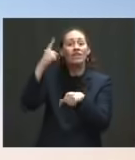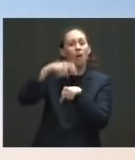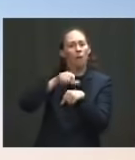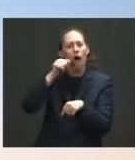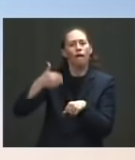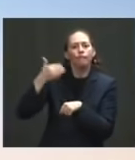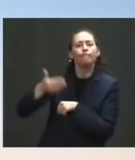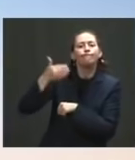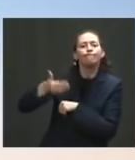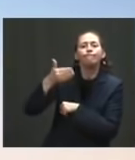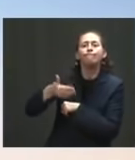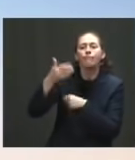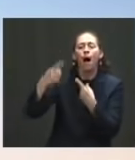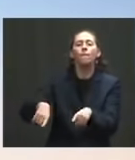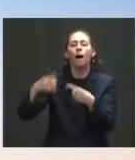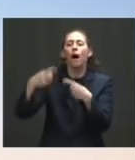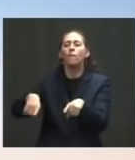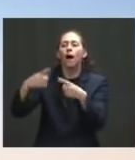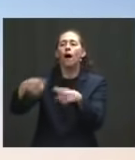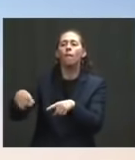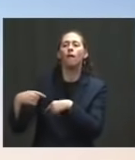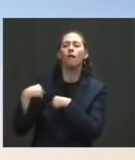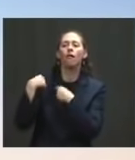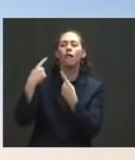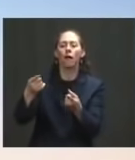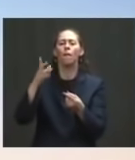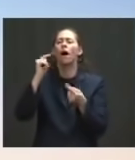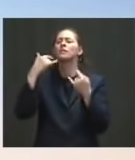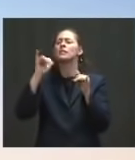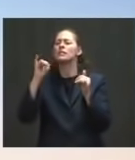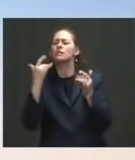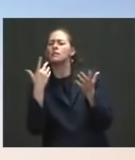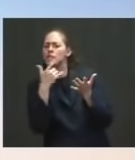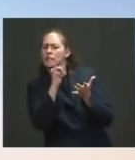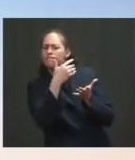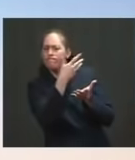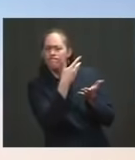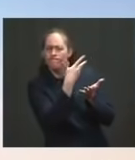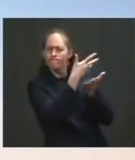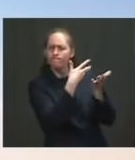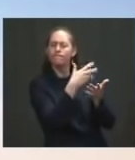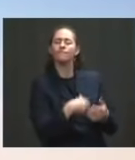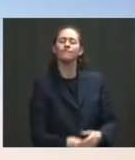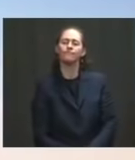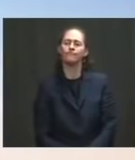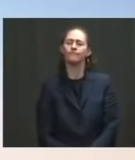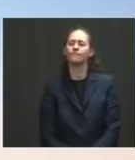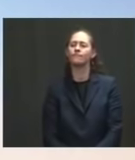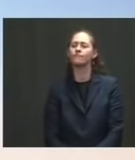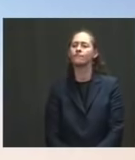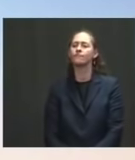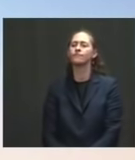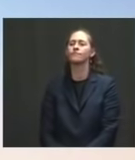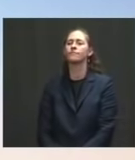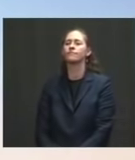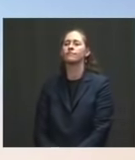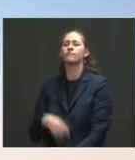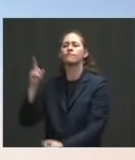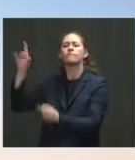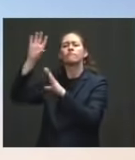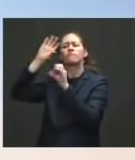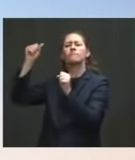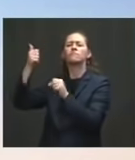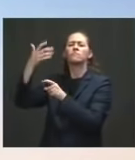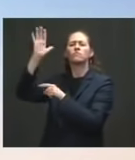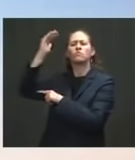there has been this level of engagement at this level. And certainly the president knew, even when they met in Geneva, that there would be a need for ongoing